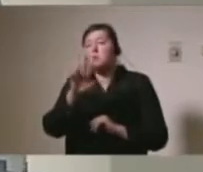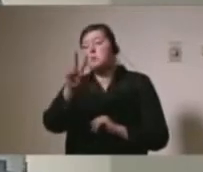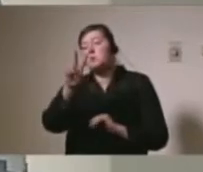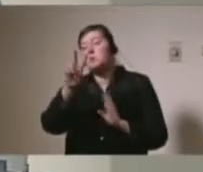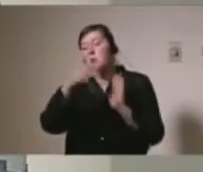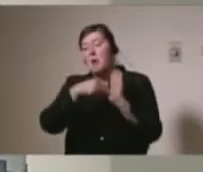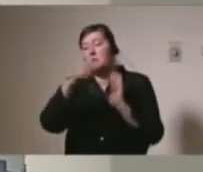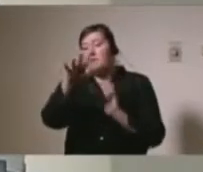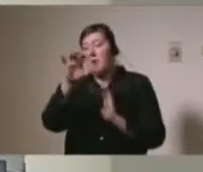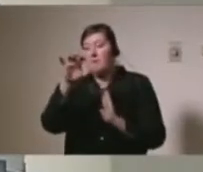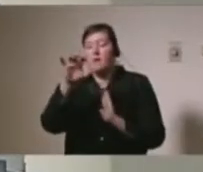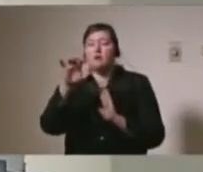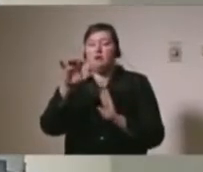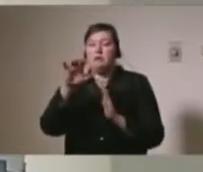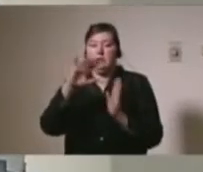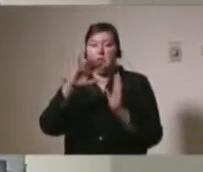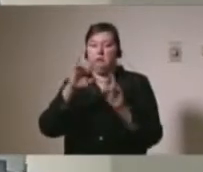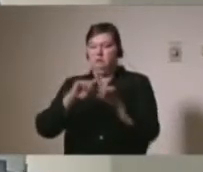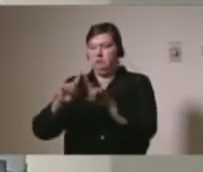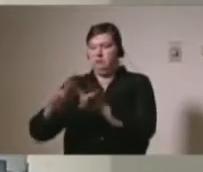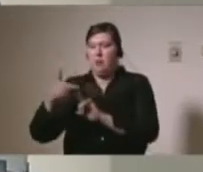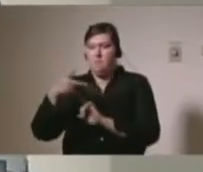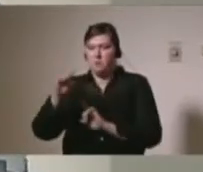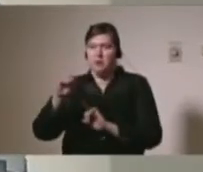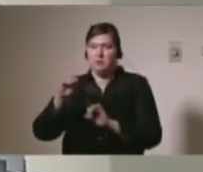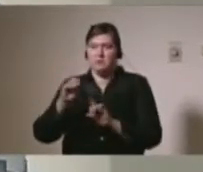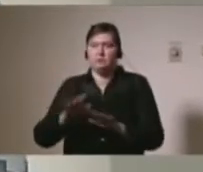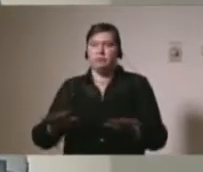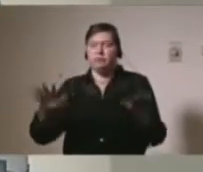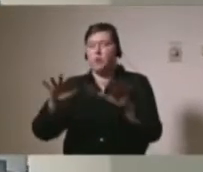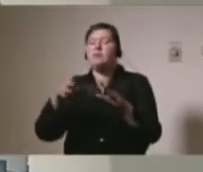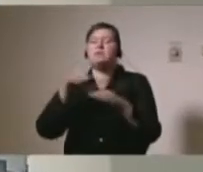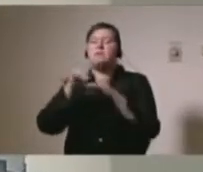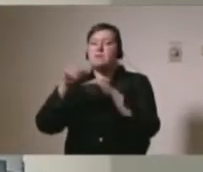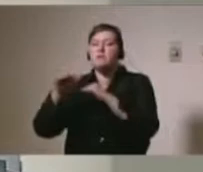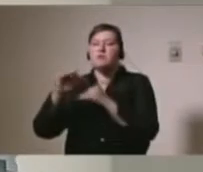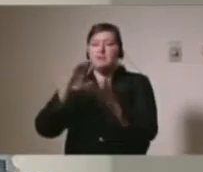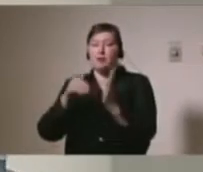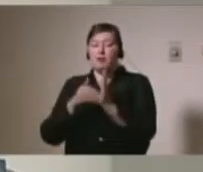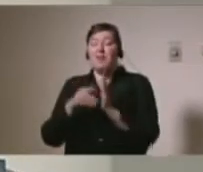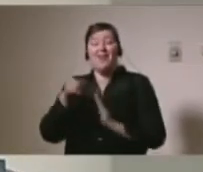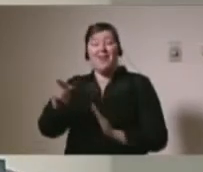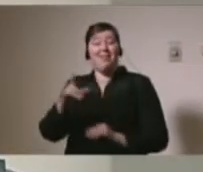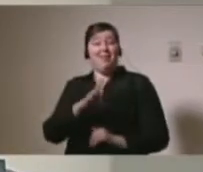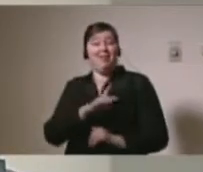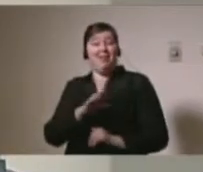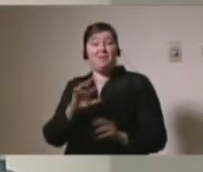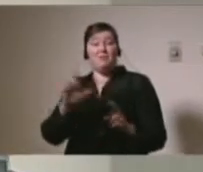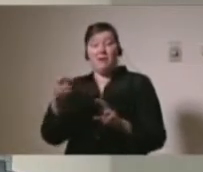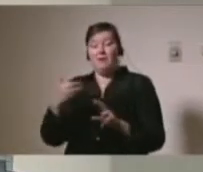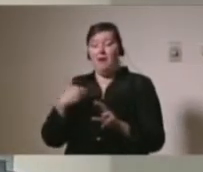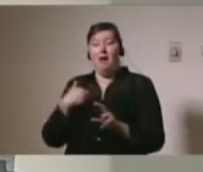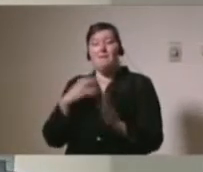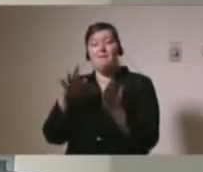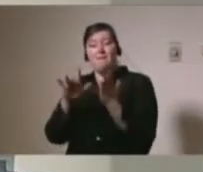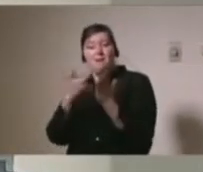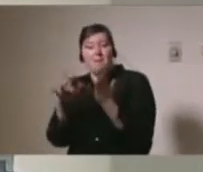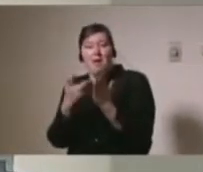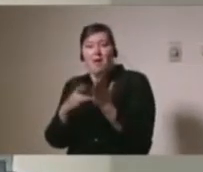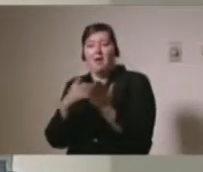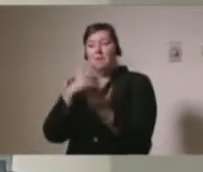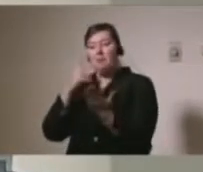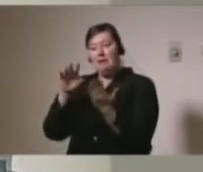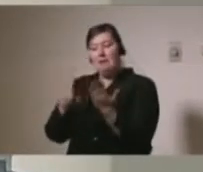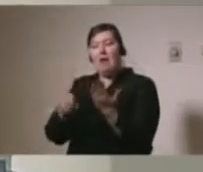centers, and they have iPads, tablets, so they can offer